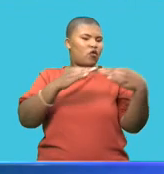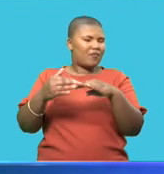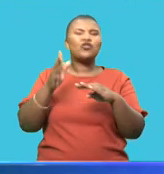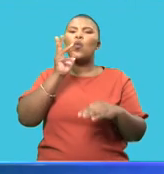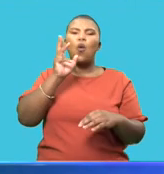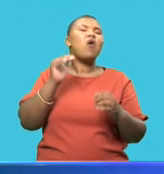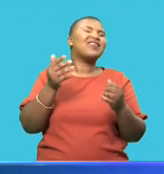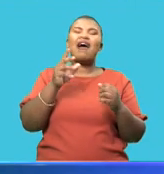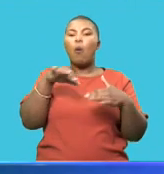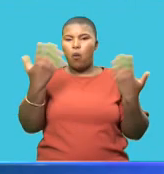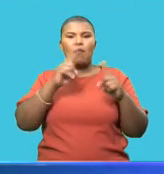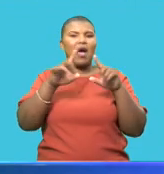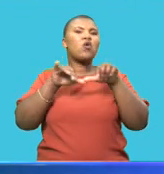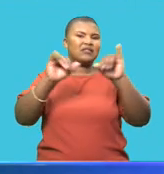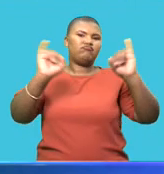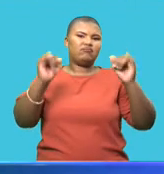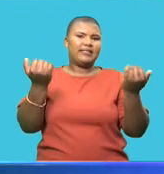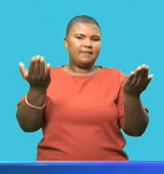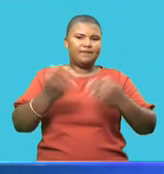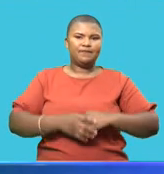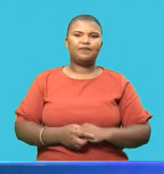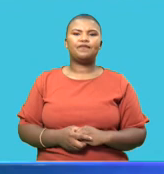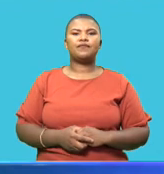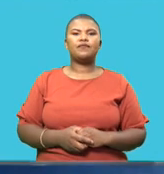will not affect the emergency responses.